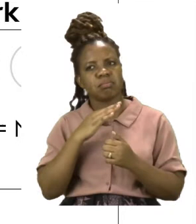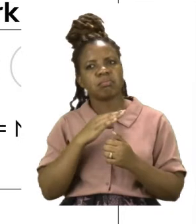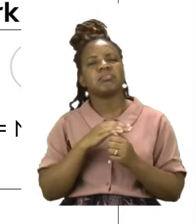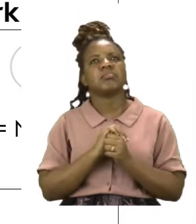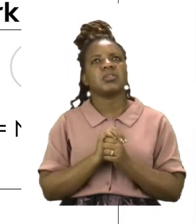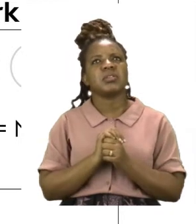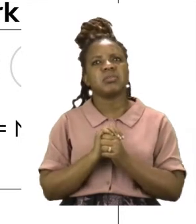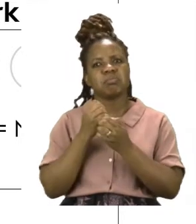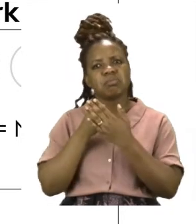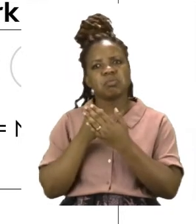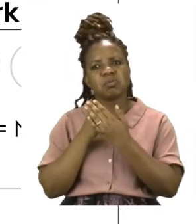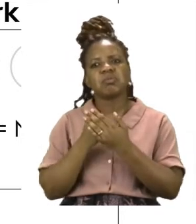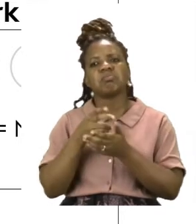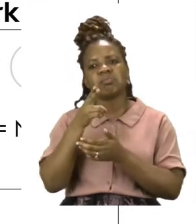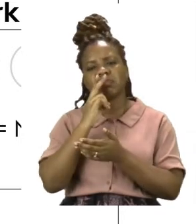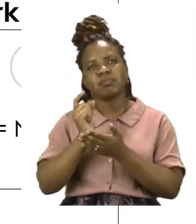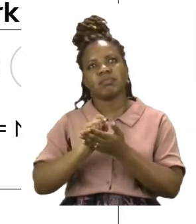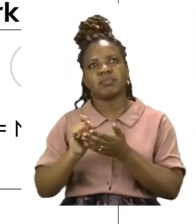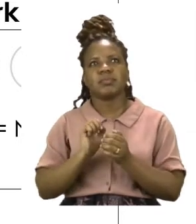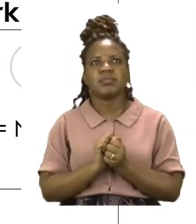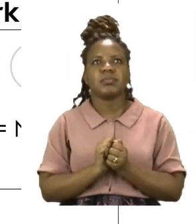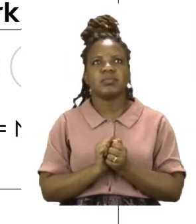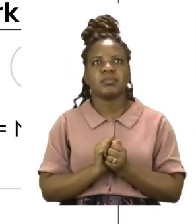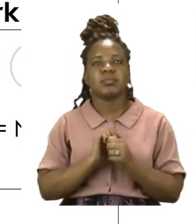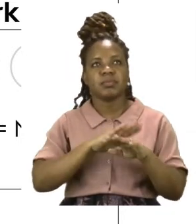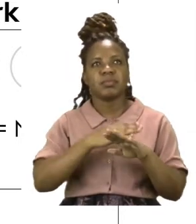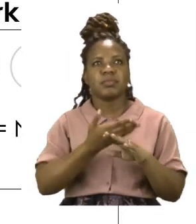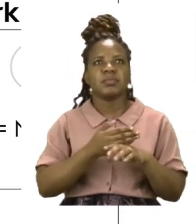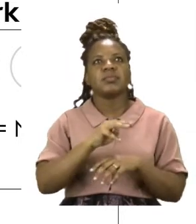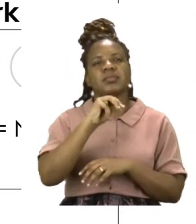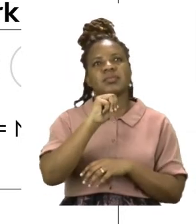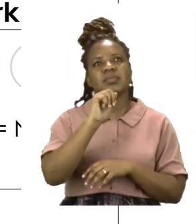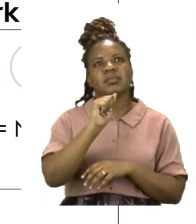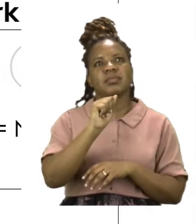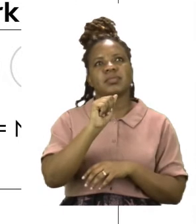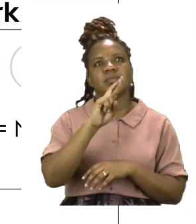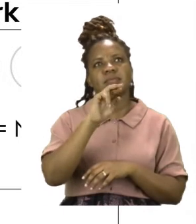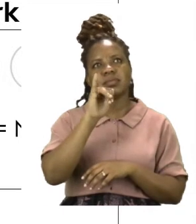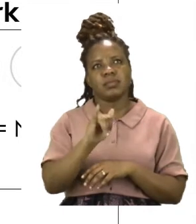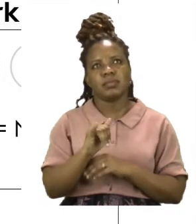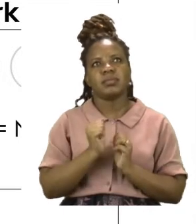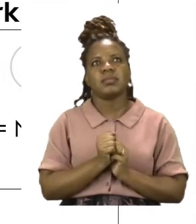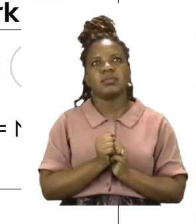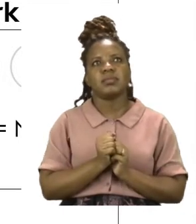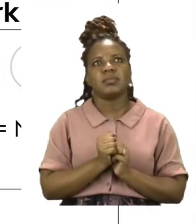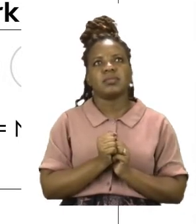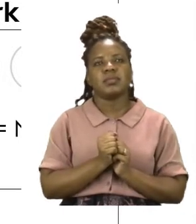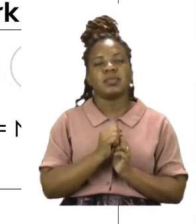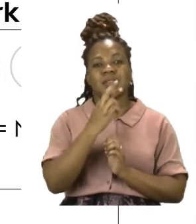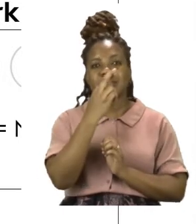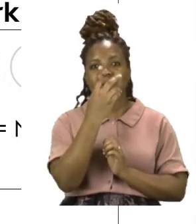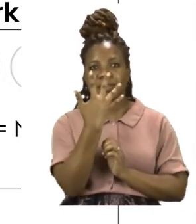give the answer. The example says, Mary has 5 Namibian